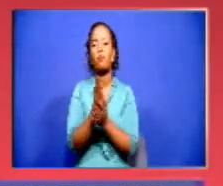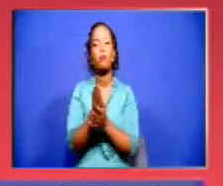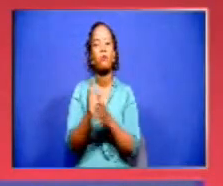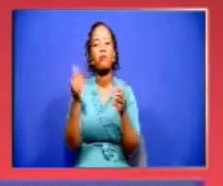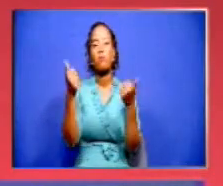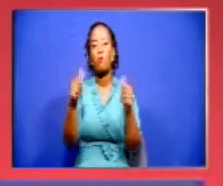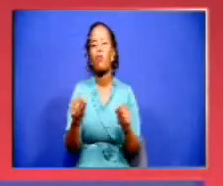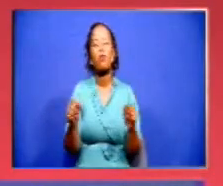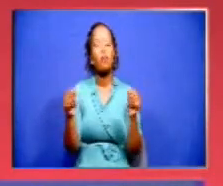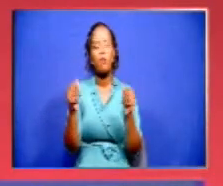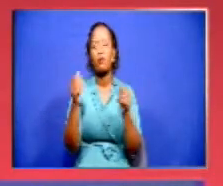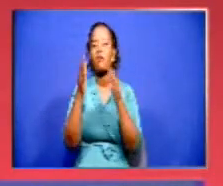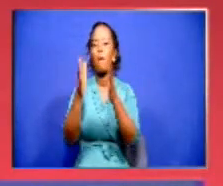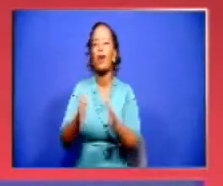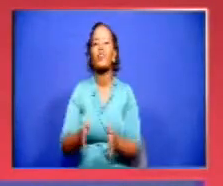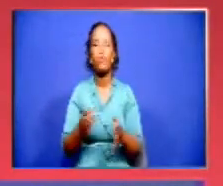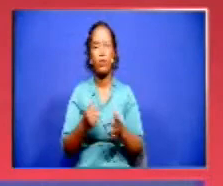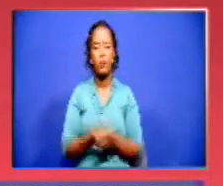anybody.